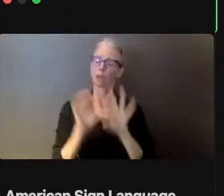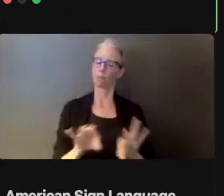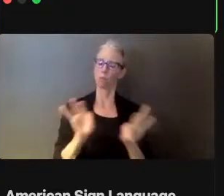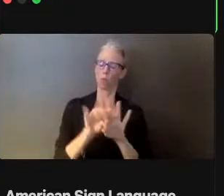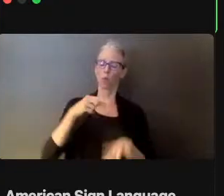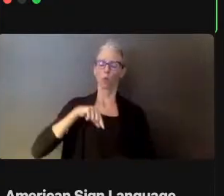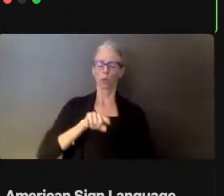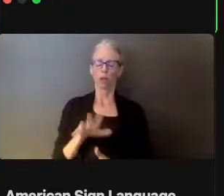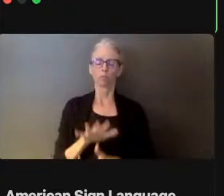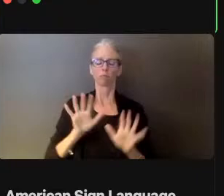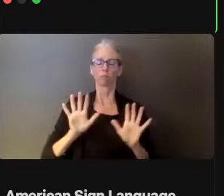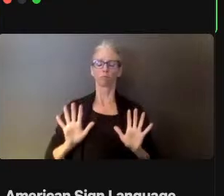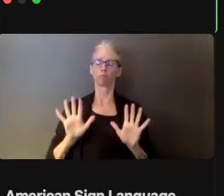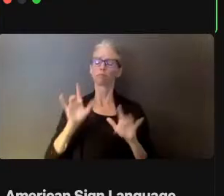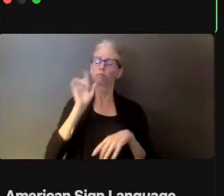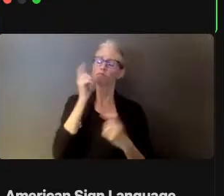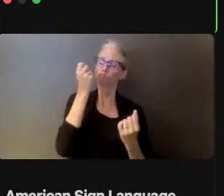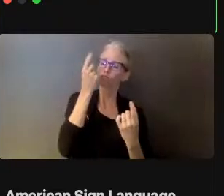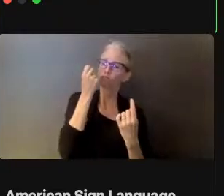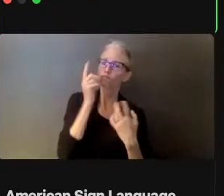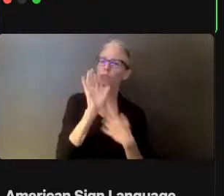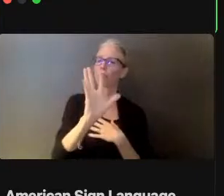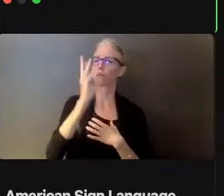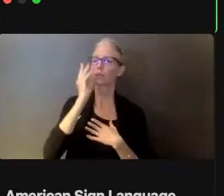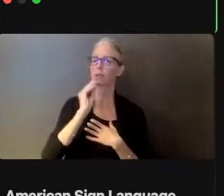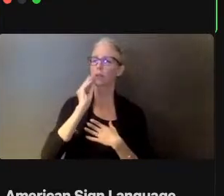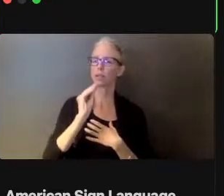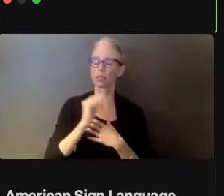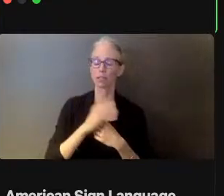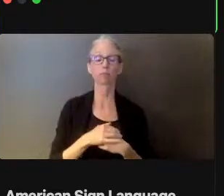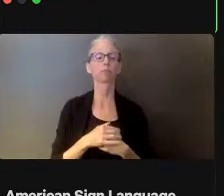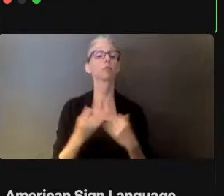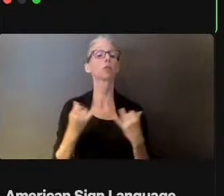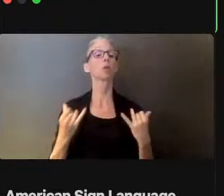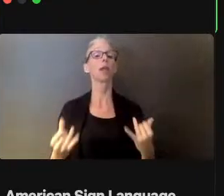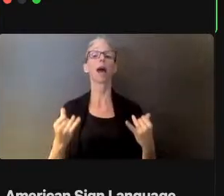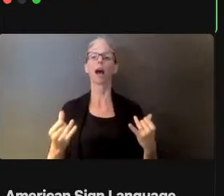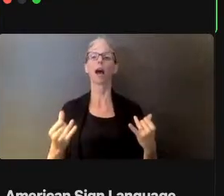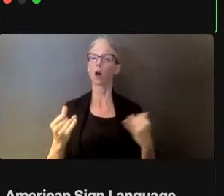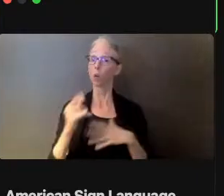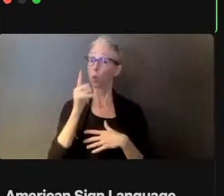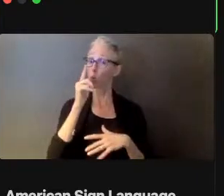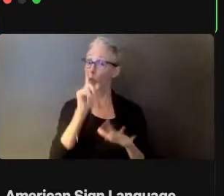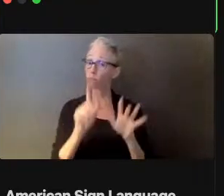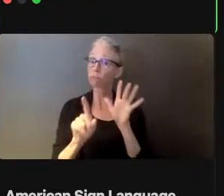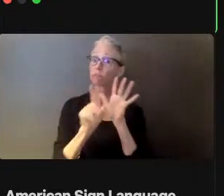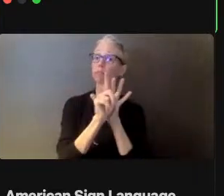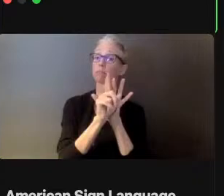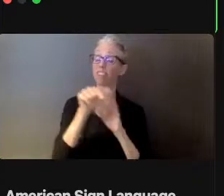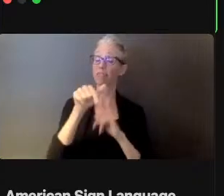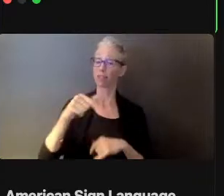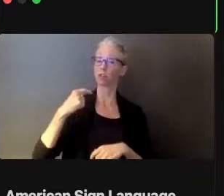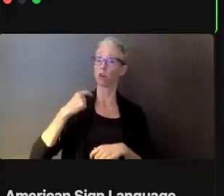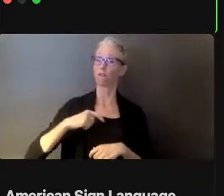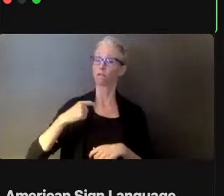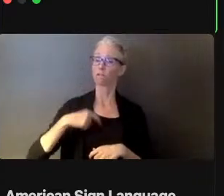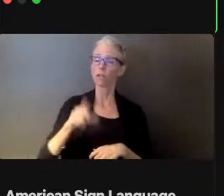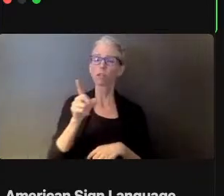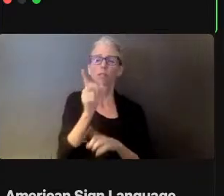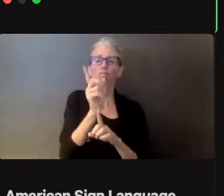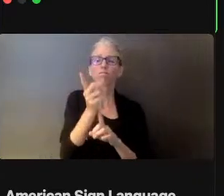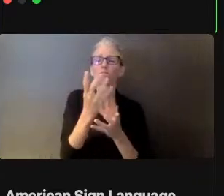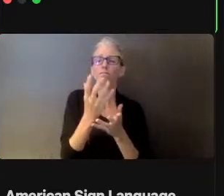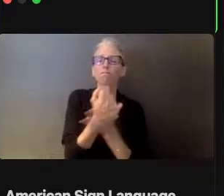We invite all conference speakers and attendees to take a brief moment of self-reflection to contemplate your relationship with the land where